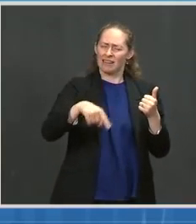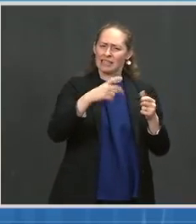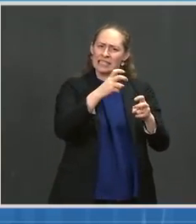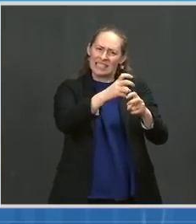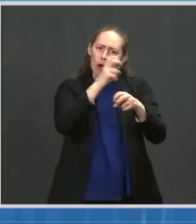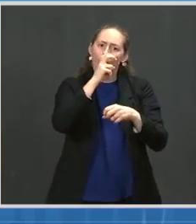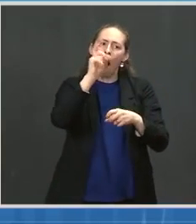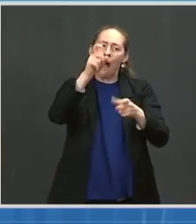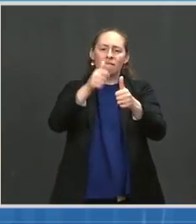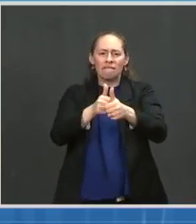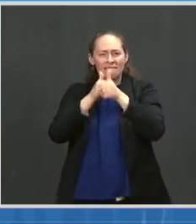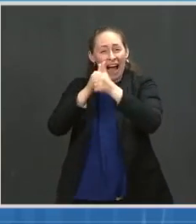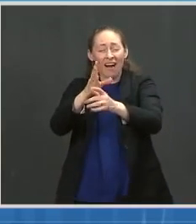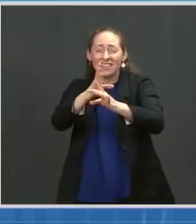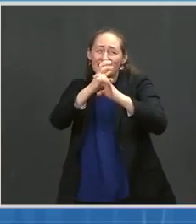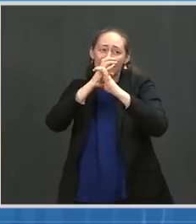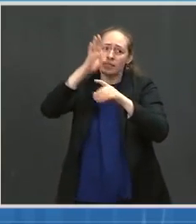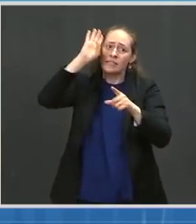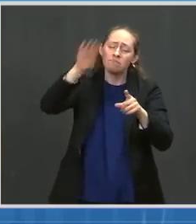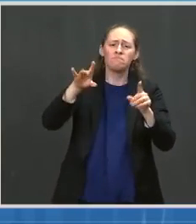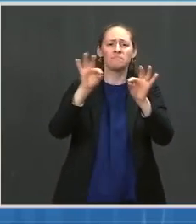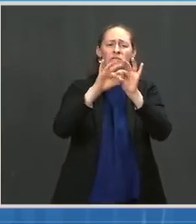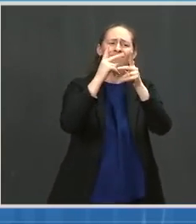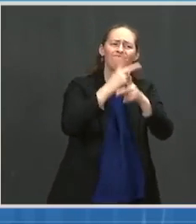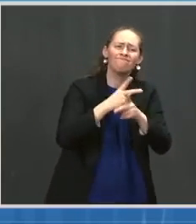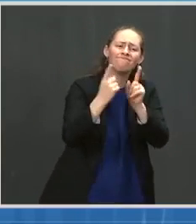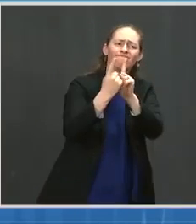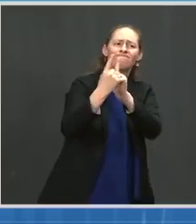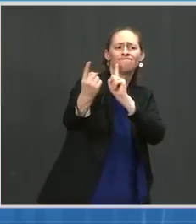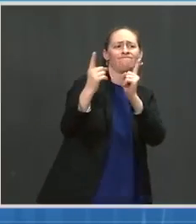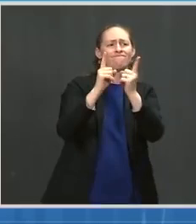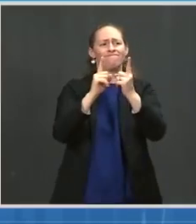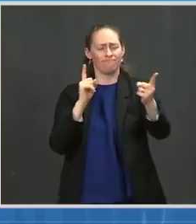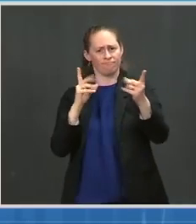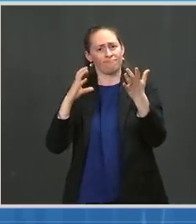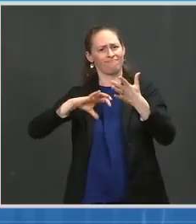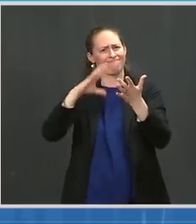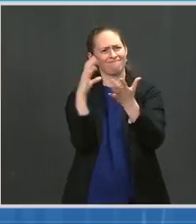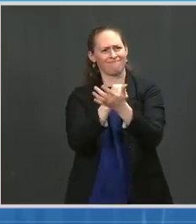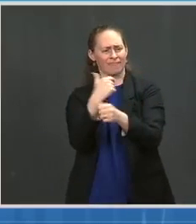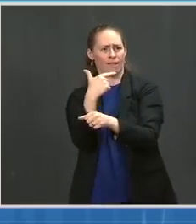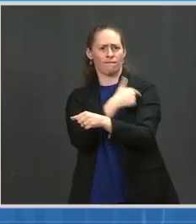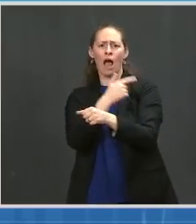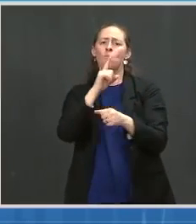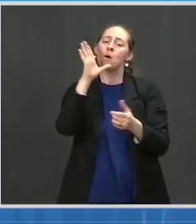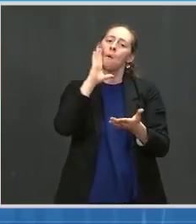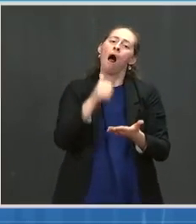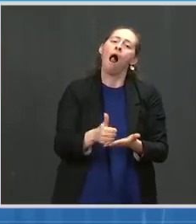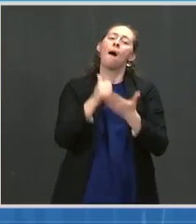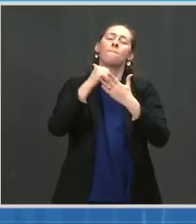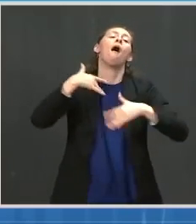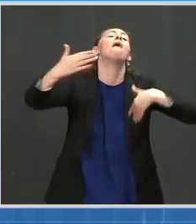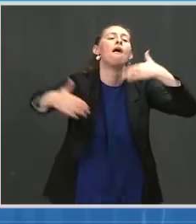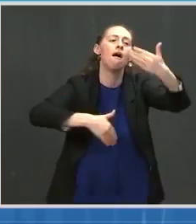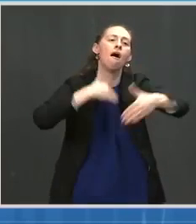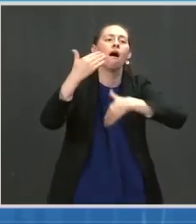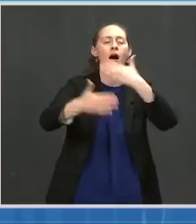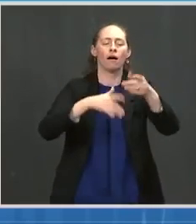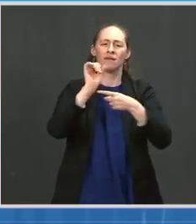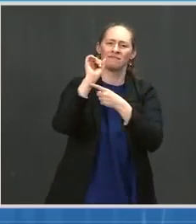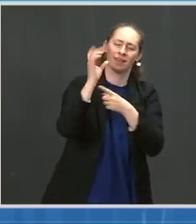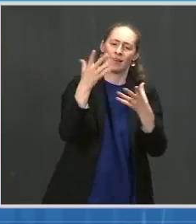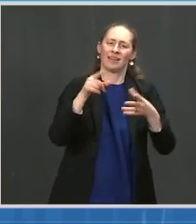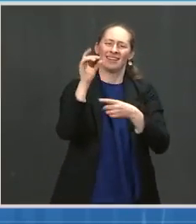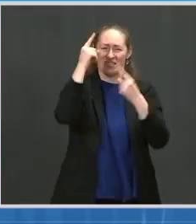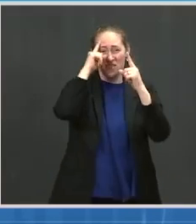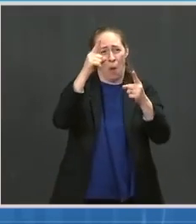prevention precautions and getting a COVID-19 vaccine, will help us turn the corner on this pandemic. With that, I'll